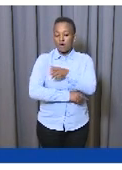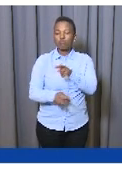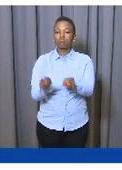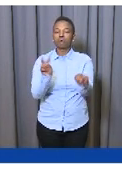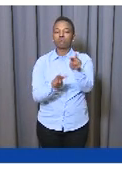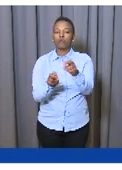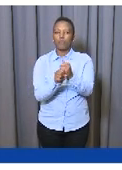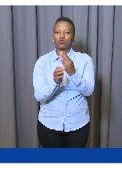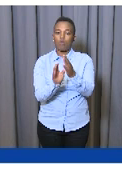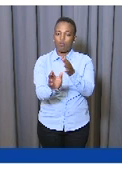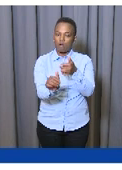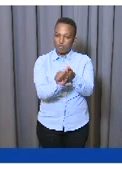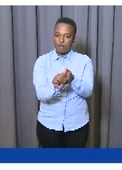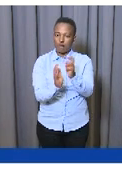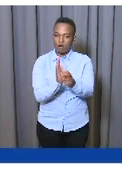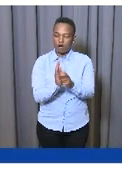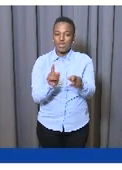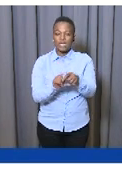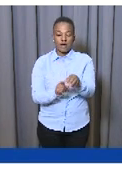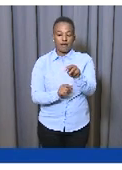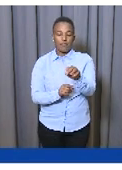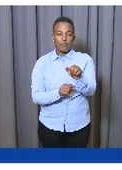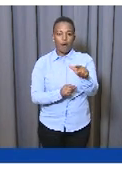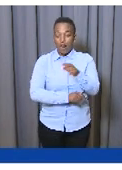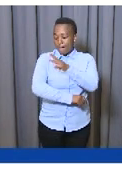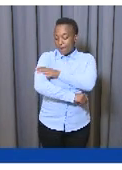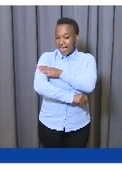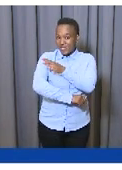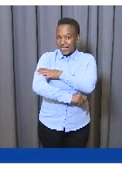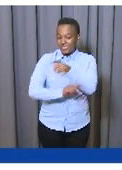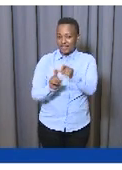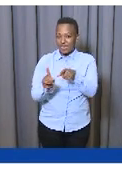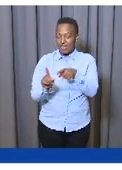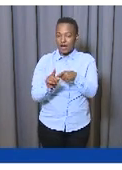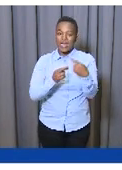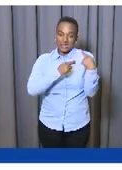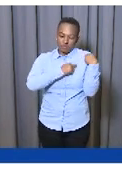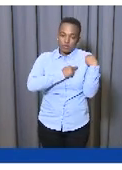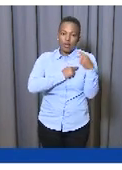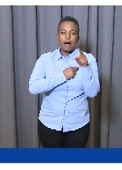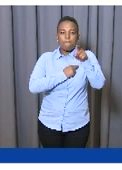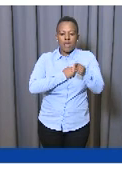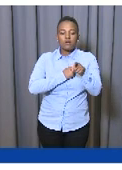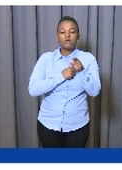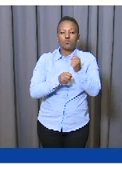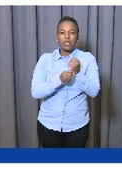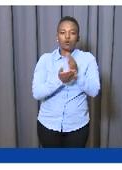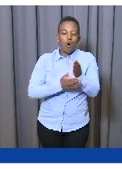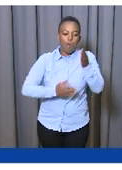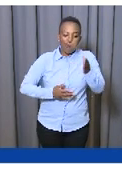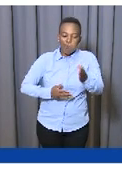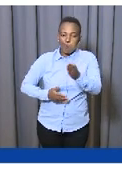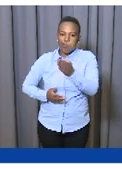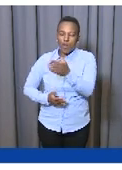and every mall manager takes responsibility for the following things that must happen in all the shops